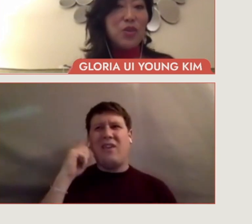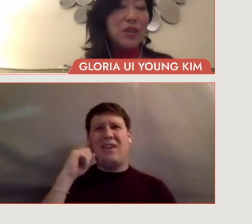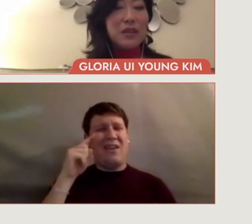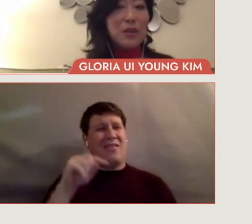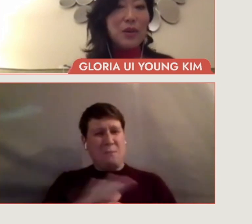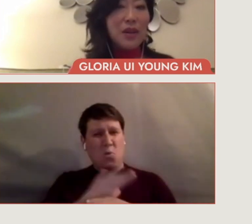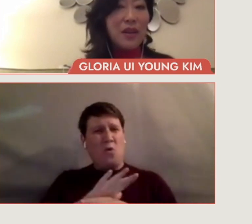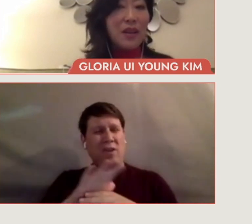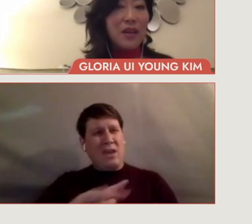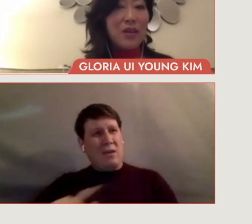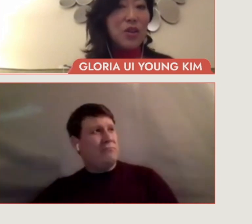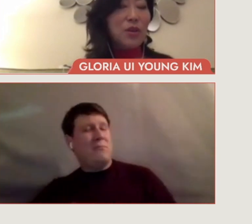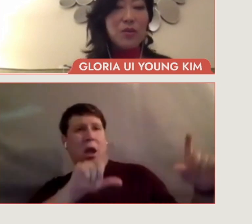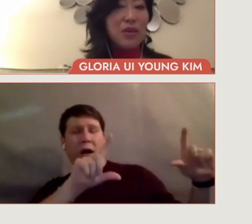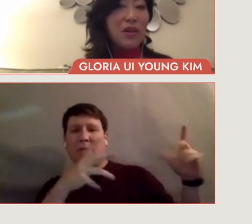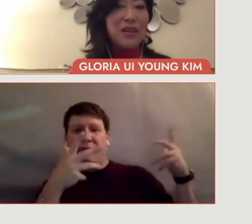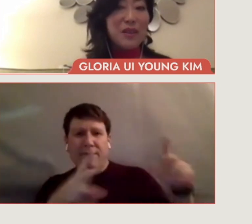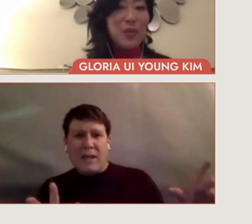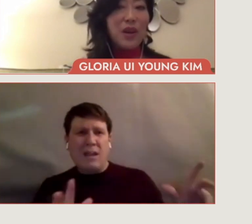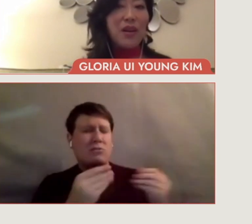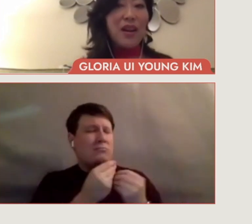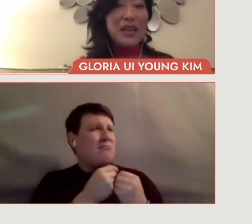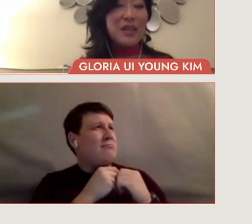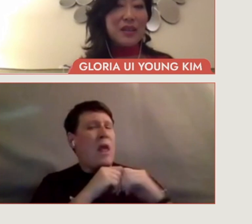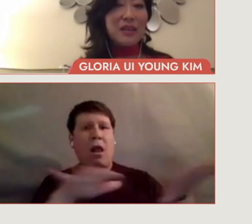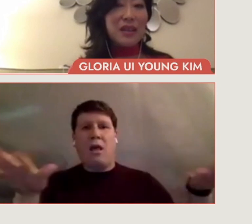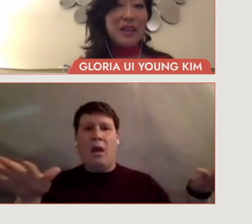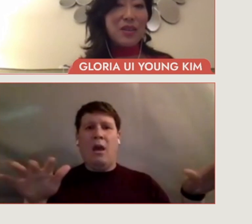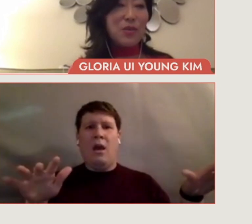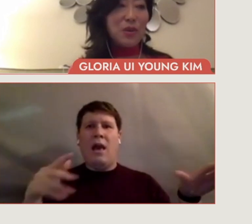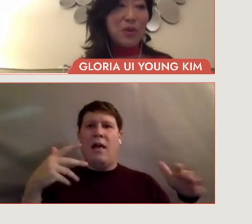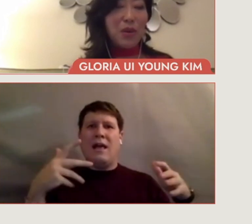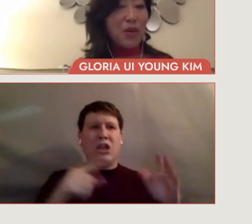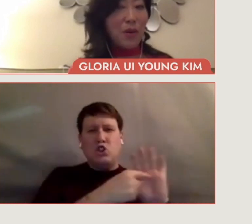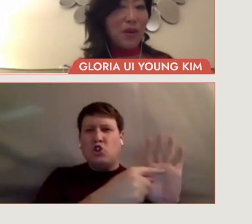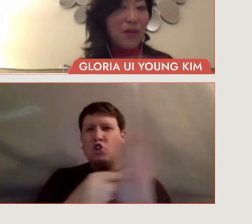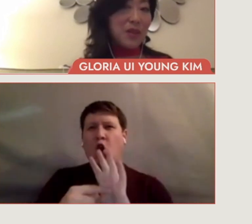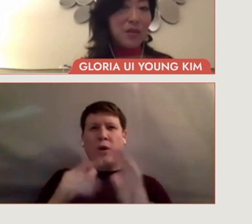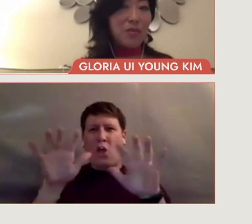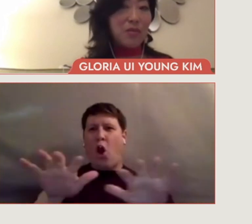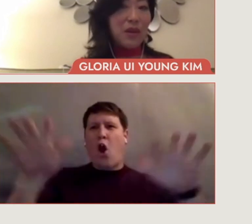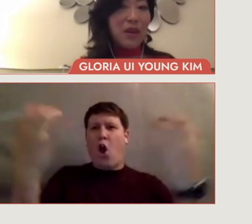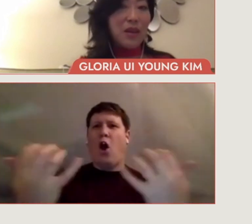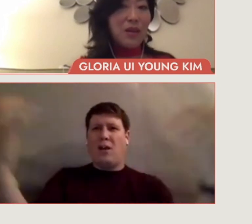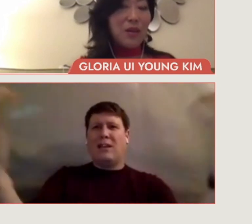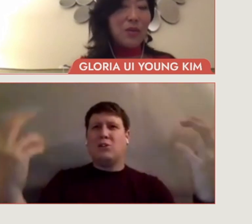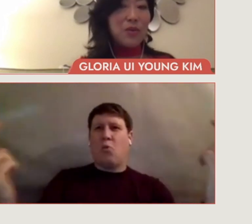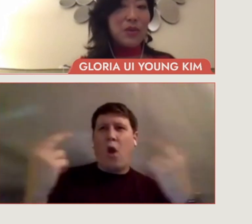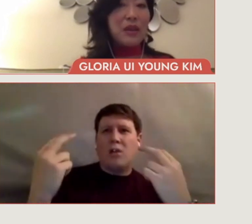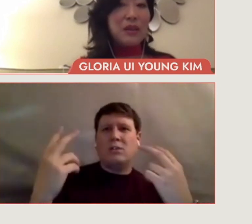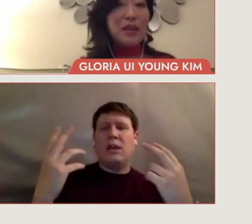do justice to it and show it to an audience where suddenly you are no longer a victim. You